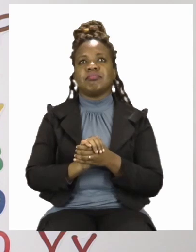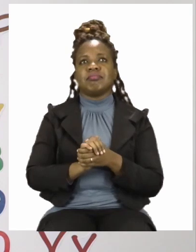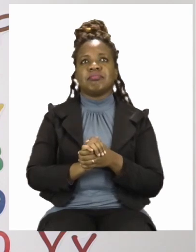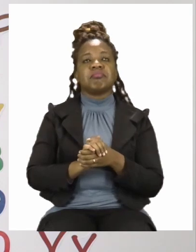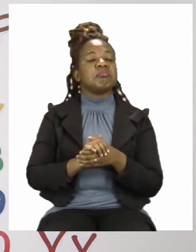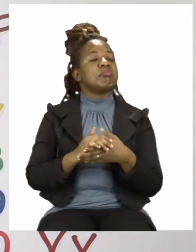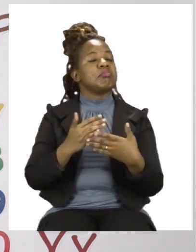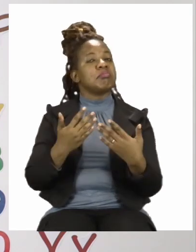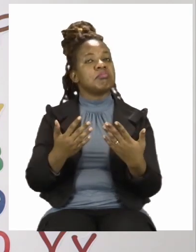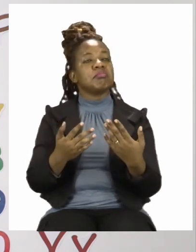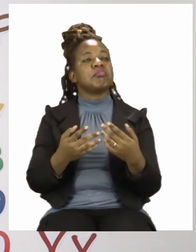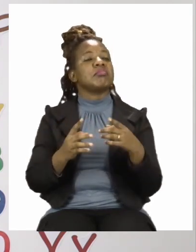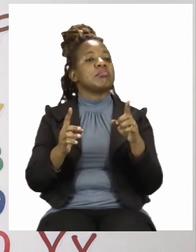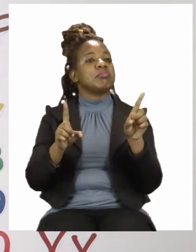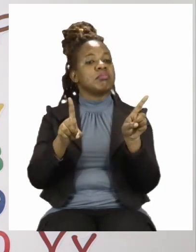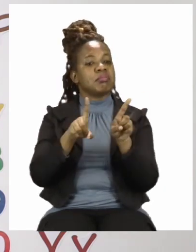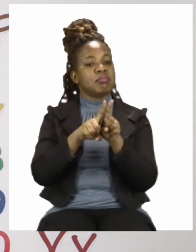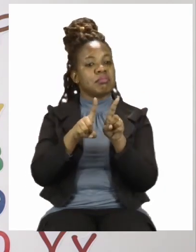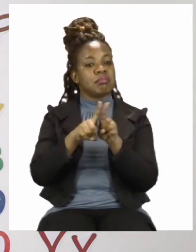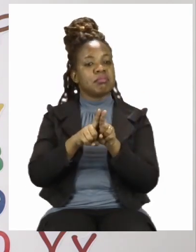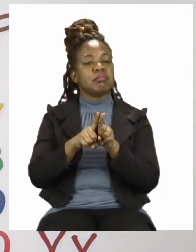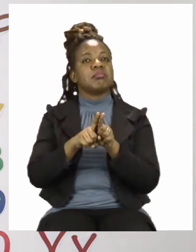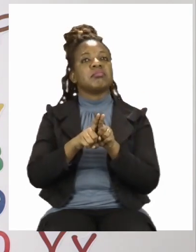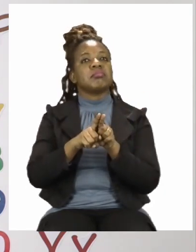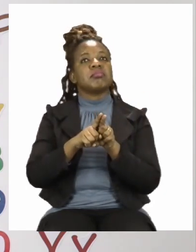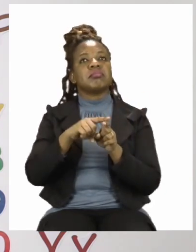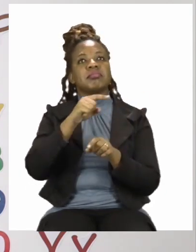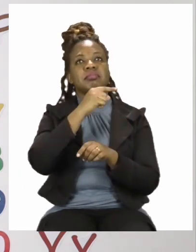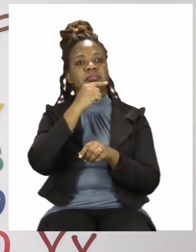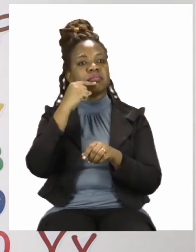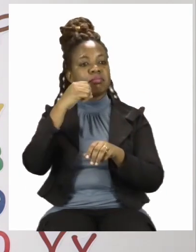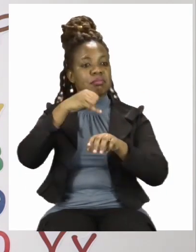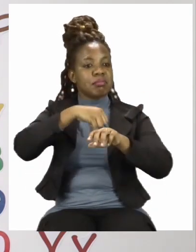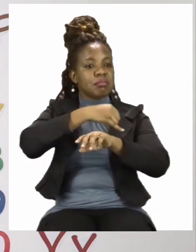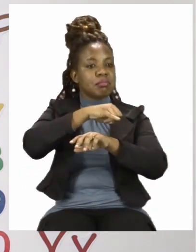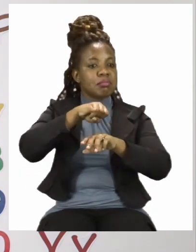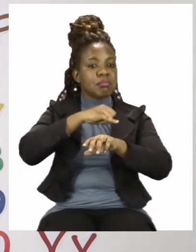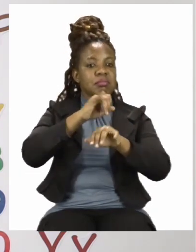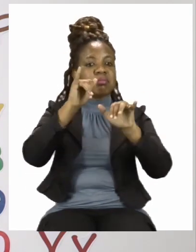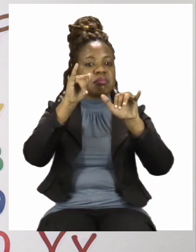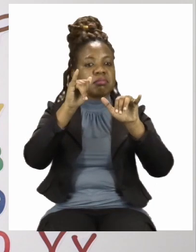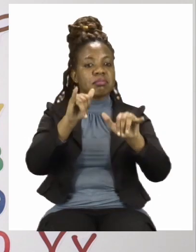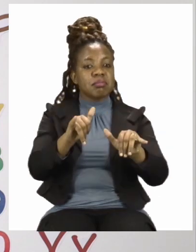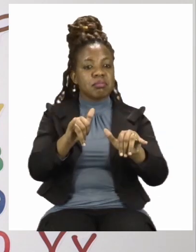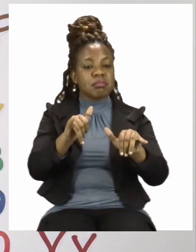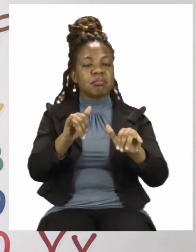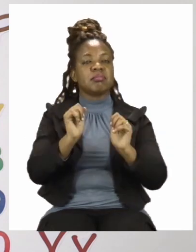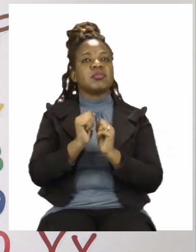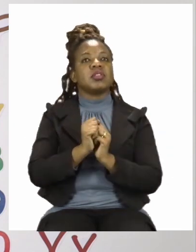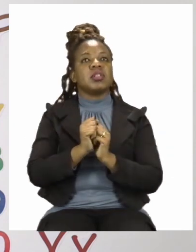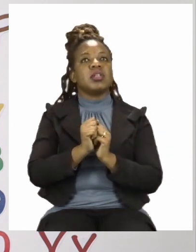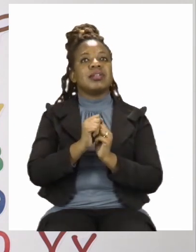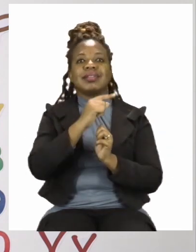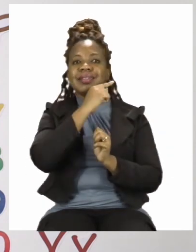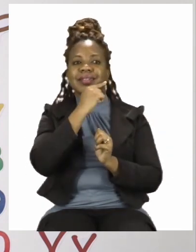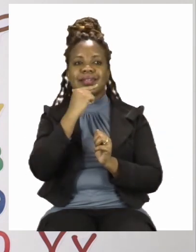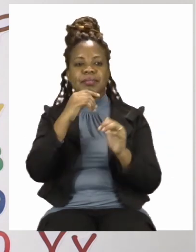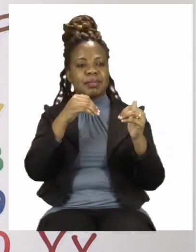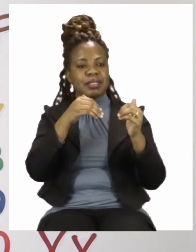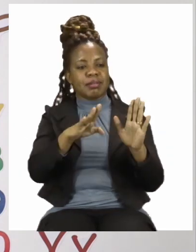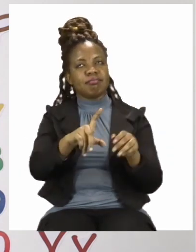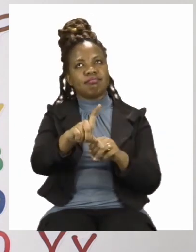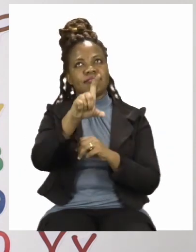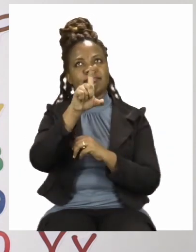place you stay. Where do you stay? If you stay somewhere, then it must start with a